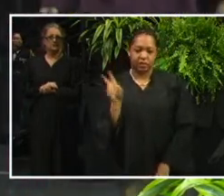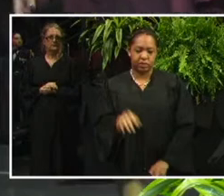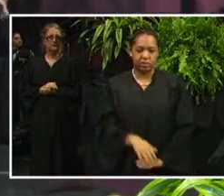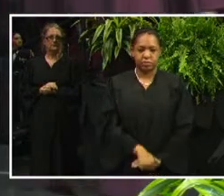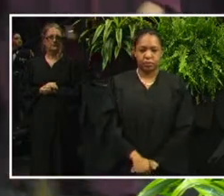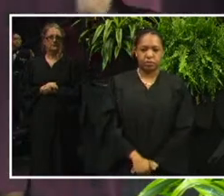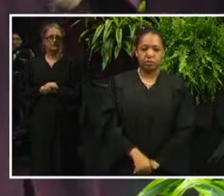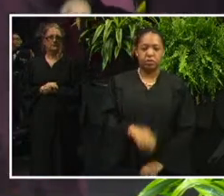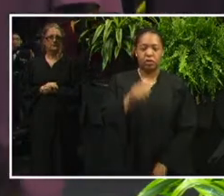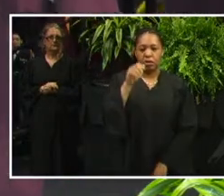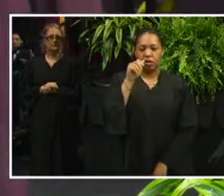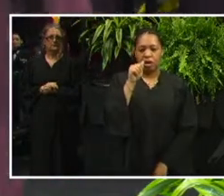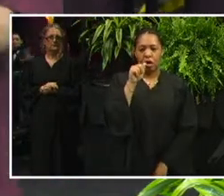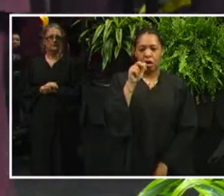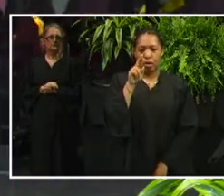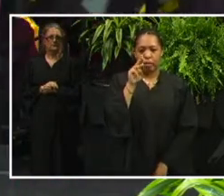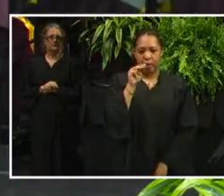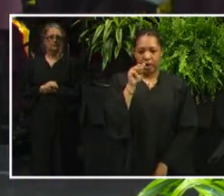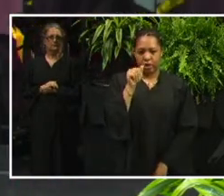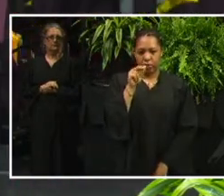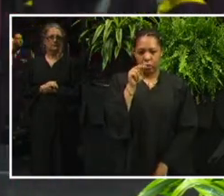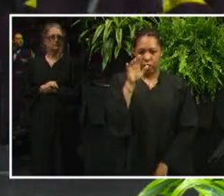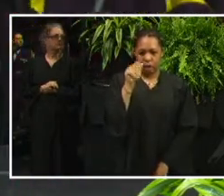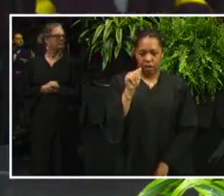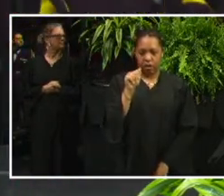Emmanuel Ernesto Rodriguez Yanis.